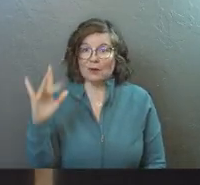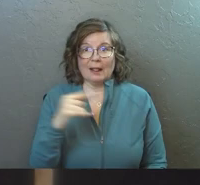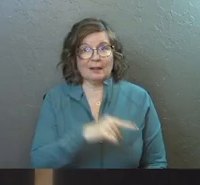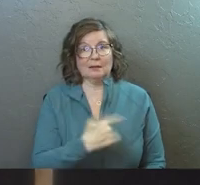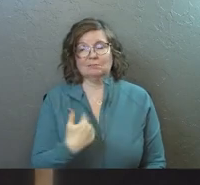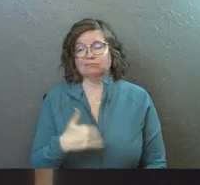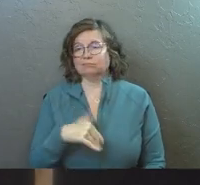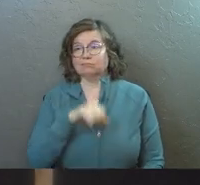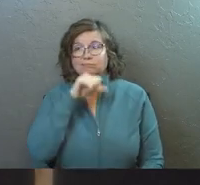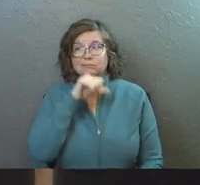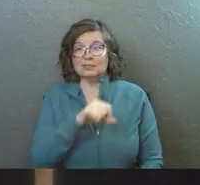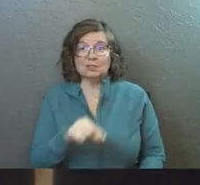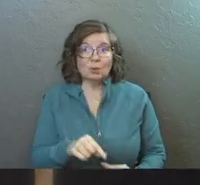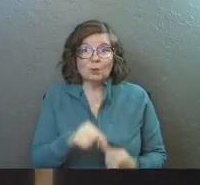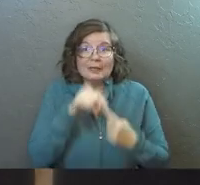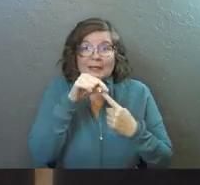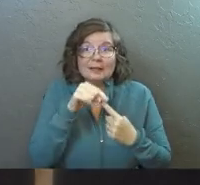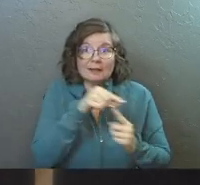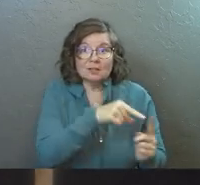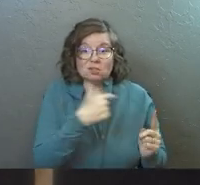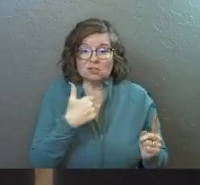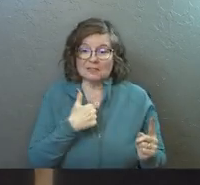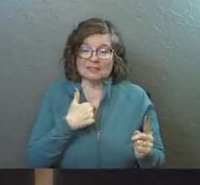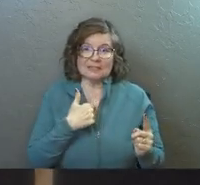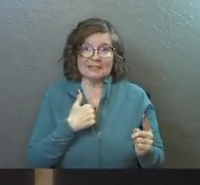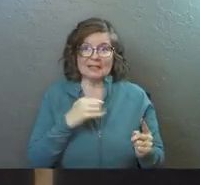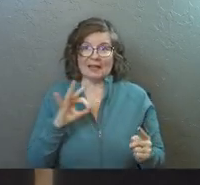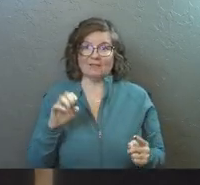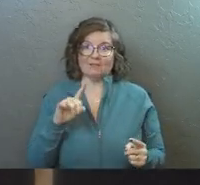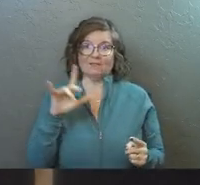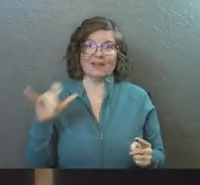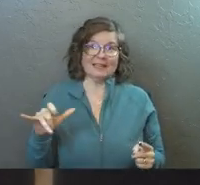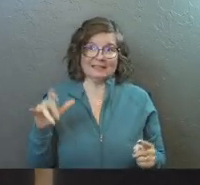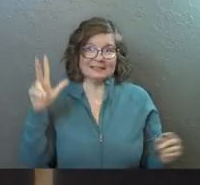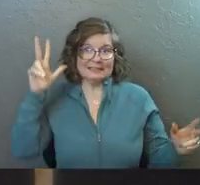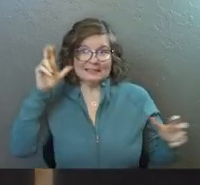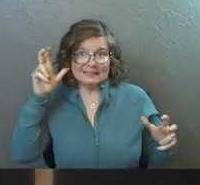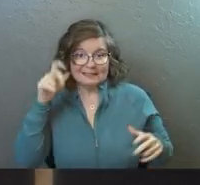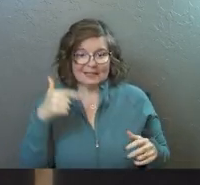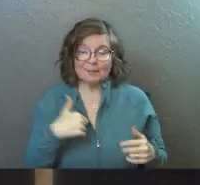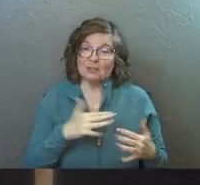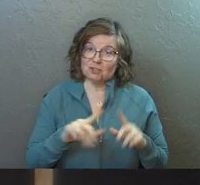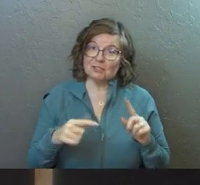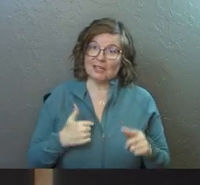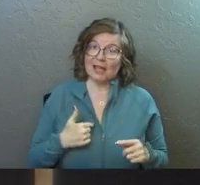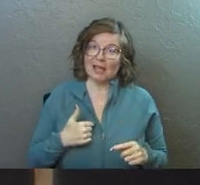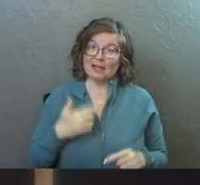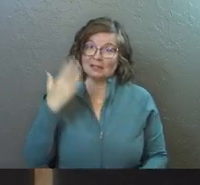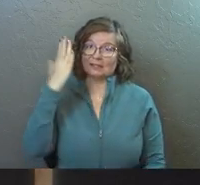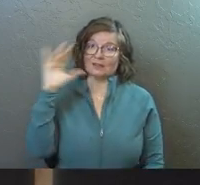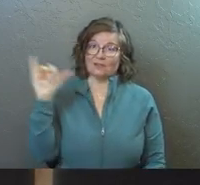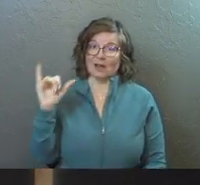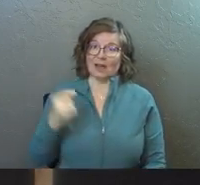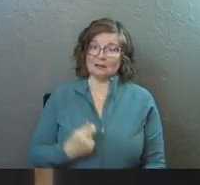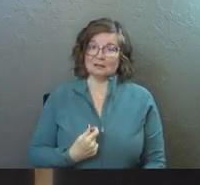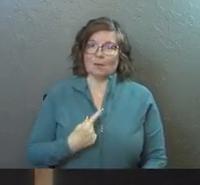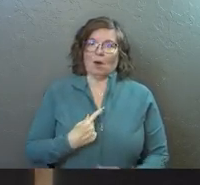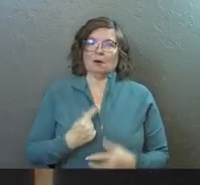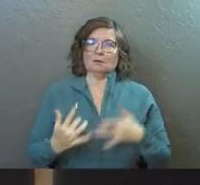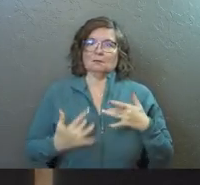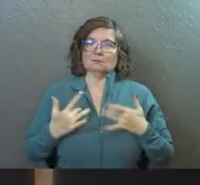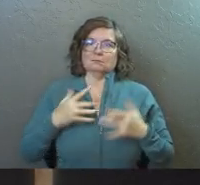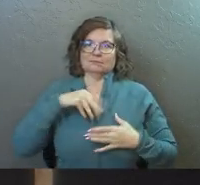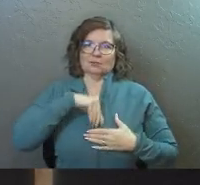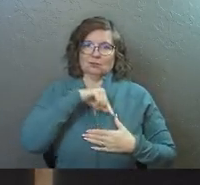that? She is unique. She is feisty. And she has the divine spark in her.